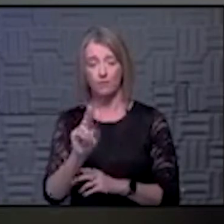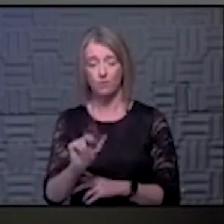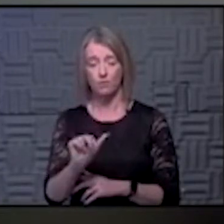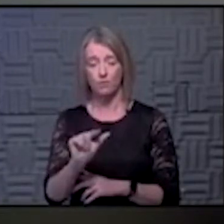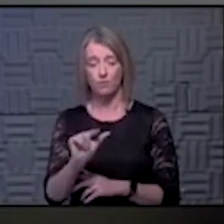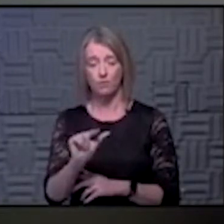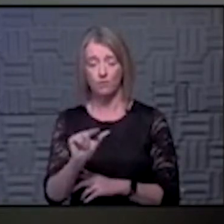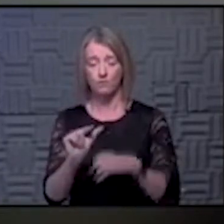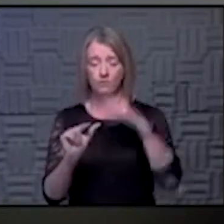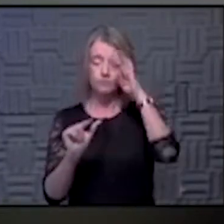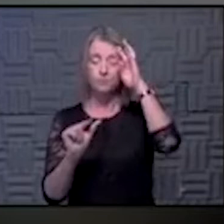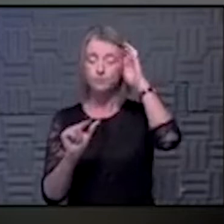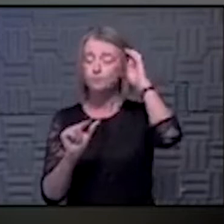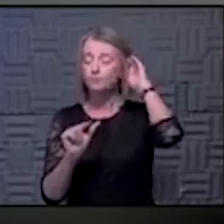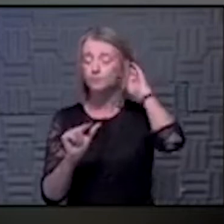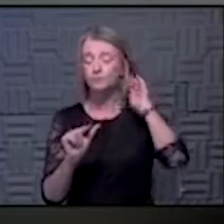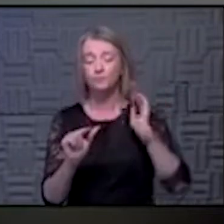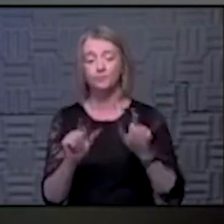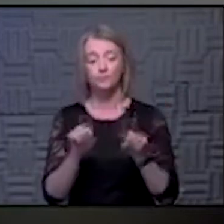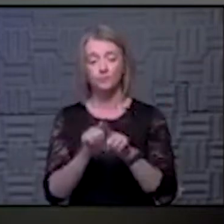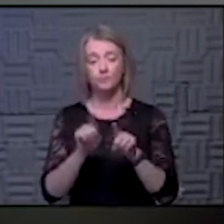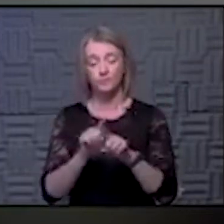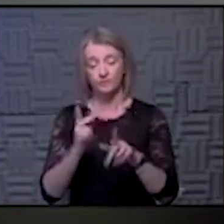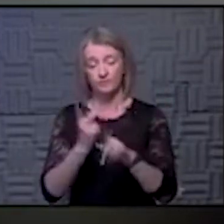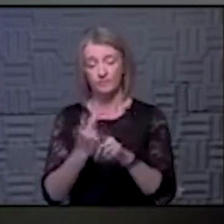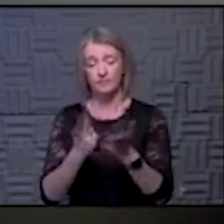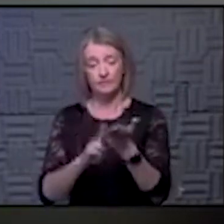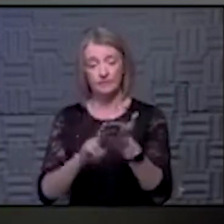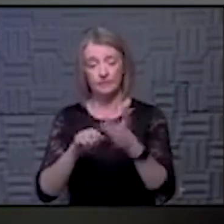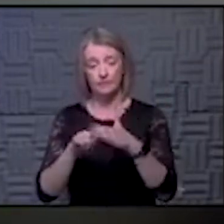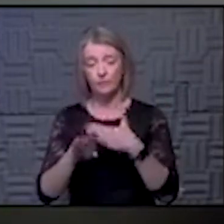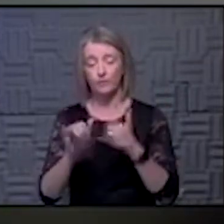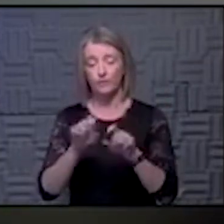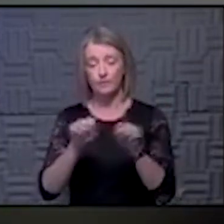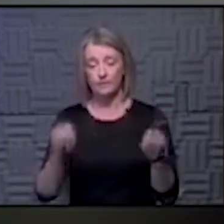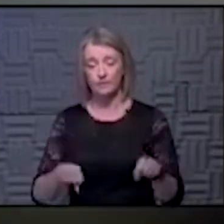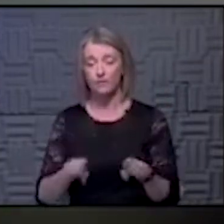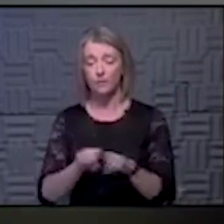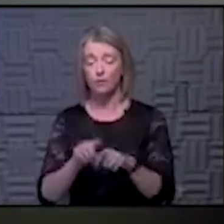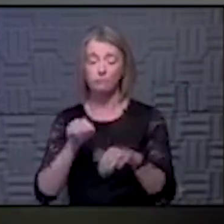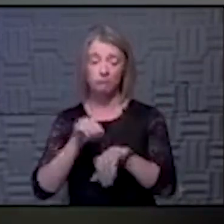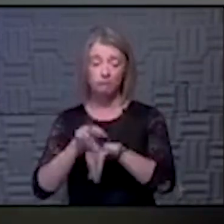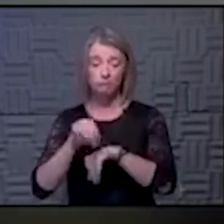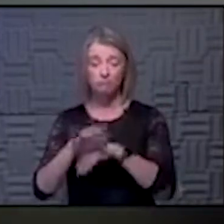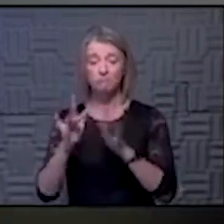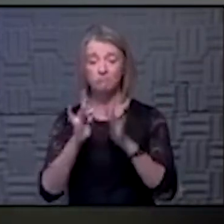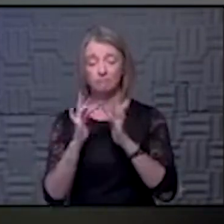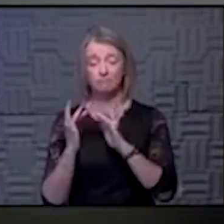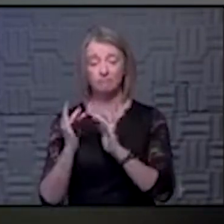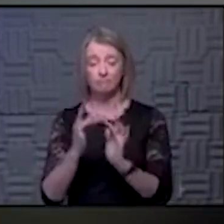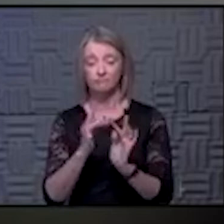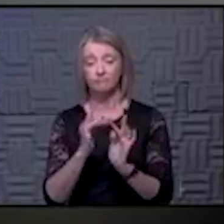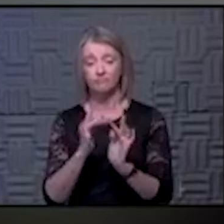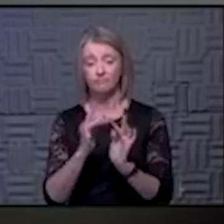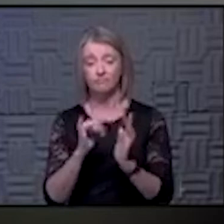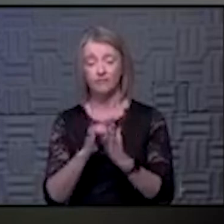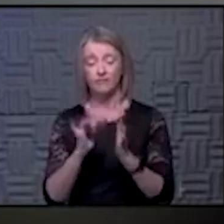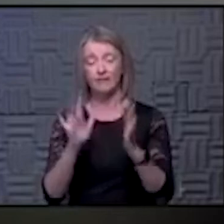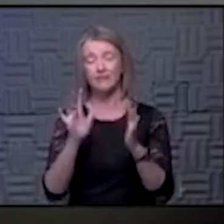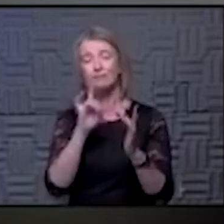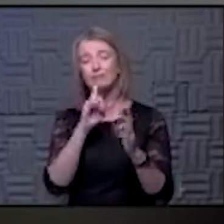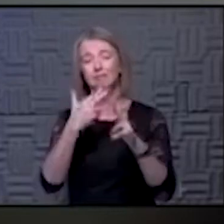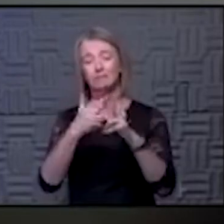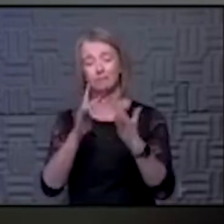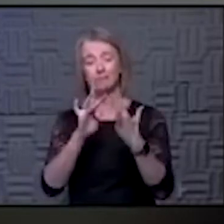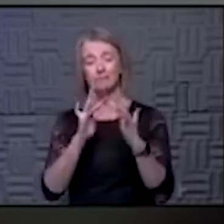Kansas City. They're also able to take advantage of the Frontline Therapy Network, which again is really that network that